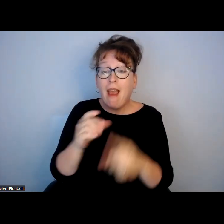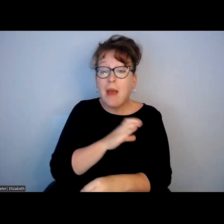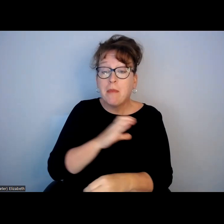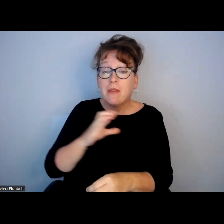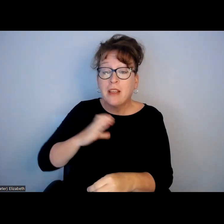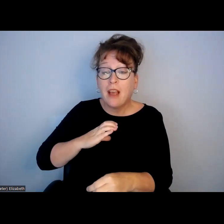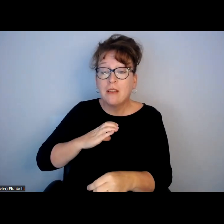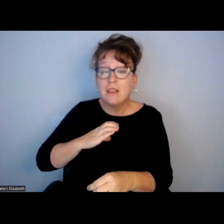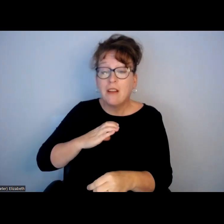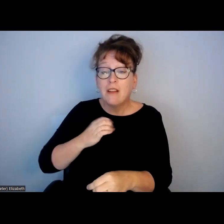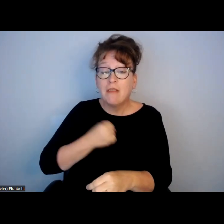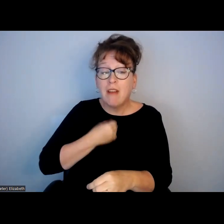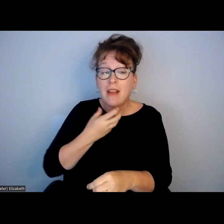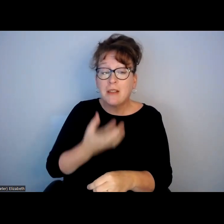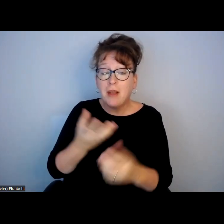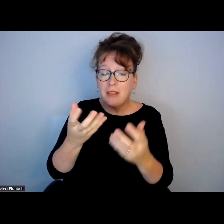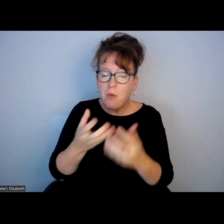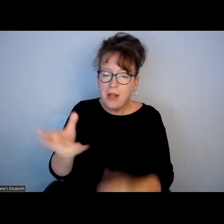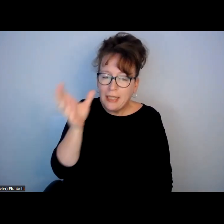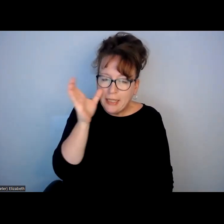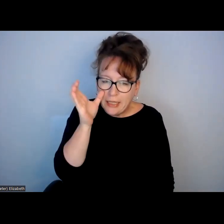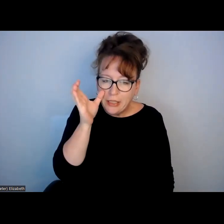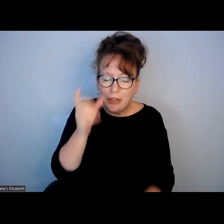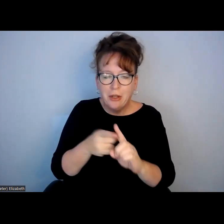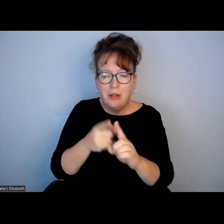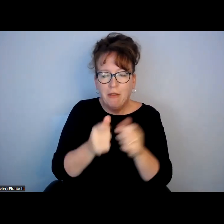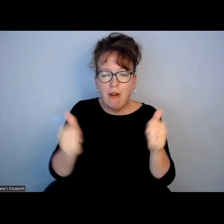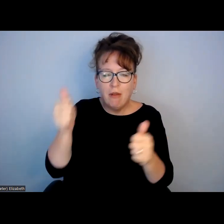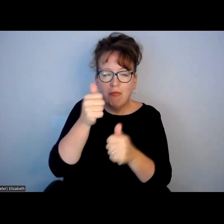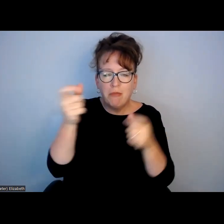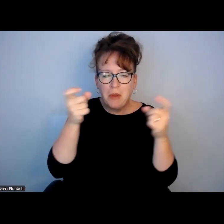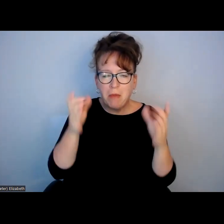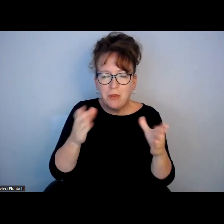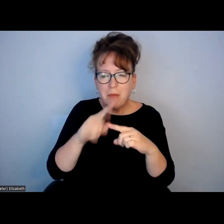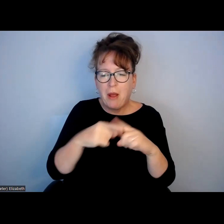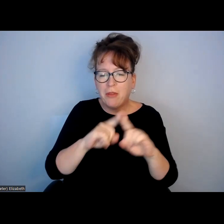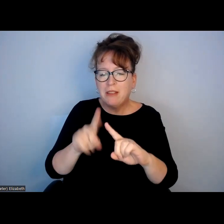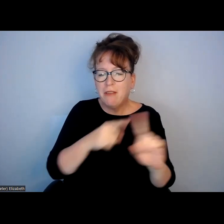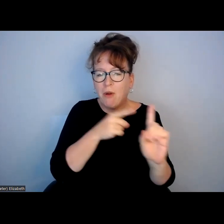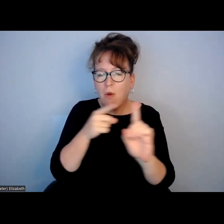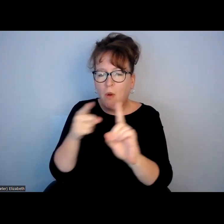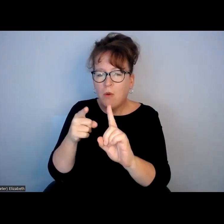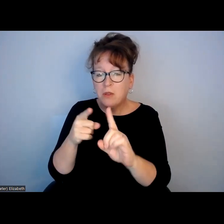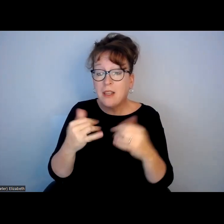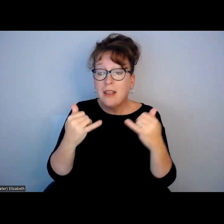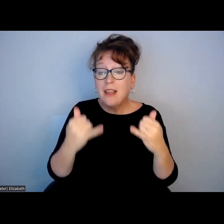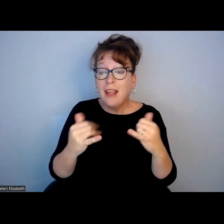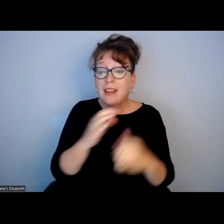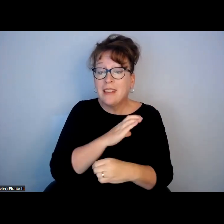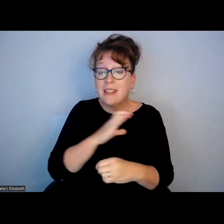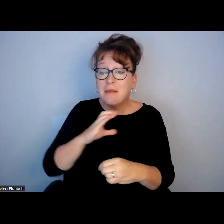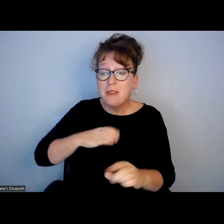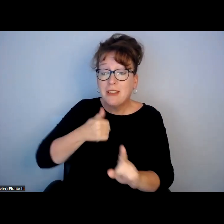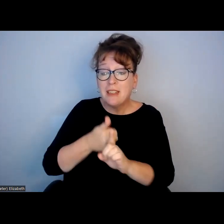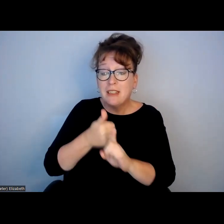to hear from the agencies or to hear from the administration on the different initiatives. And this commission is particularly